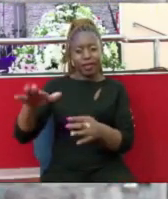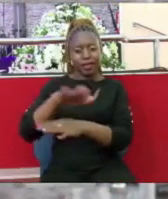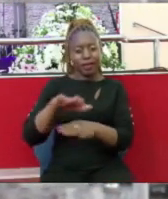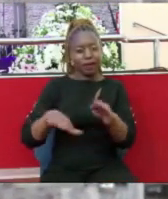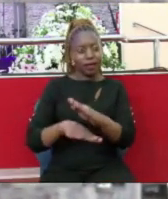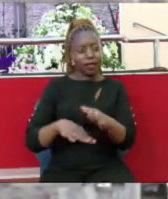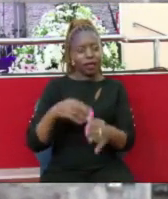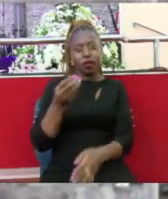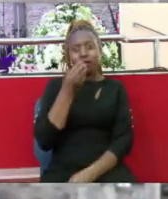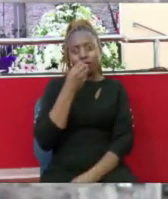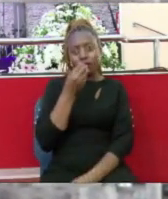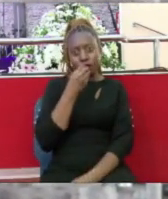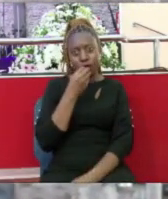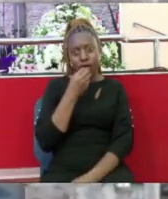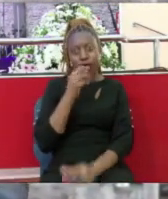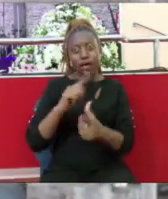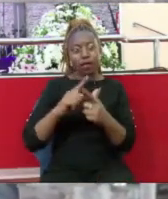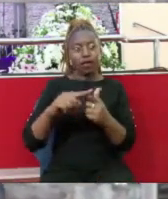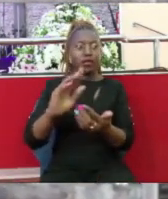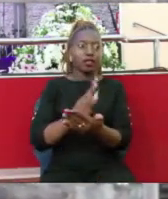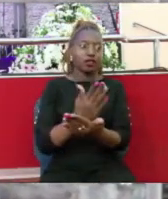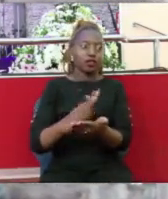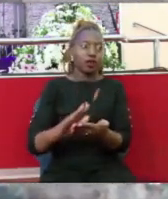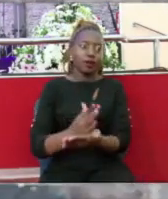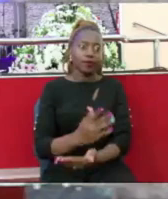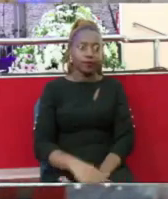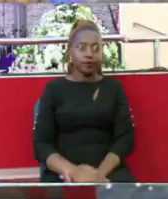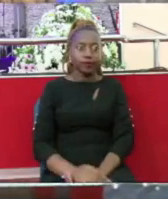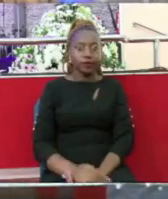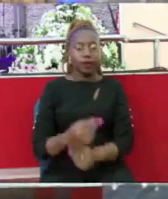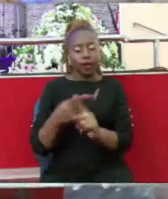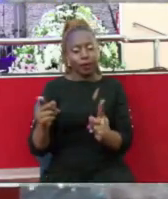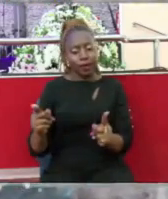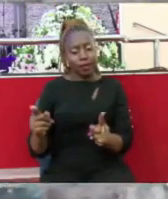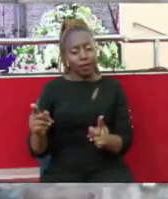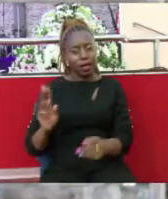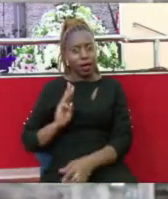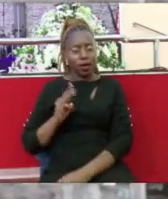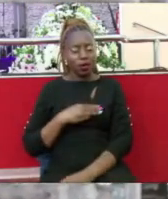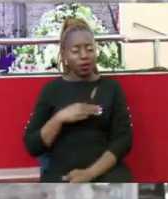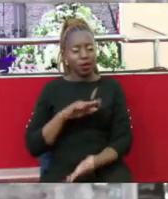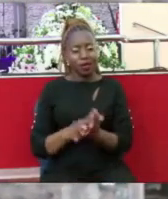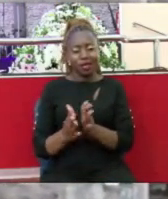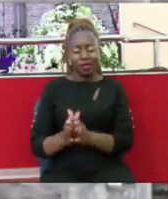the snacks so that they can share. But we are becoming very individualistic.